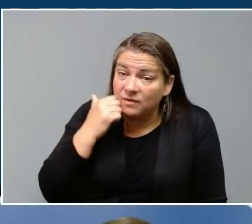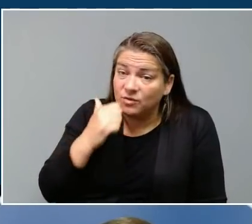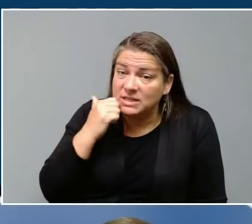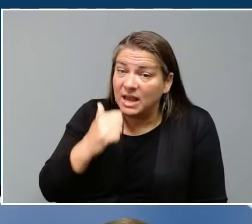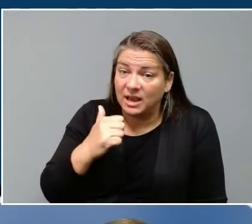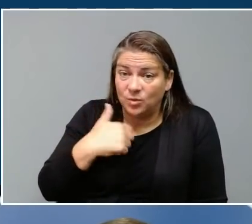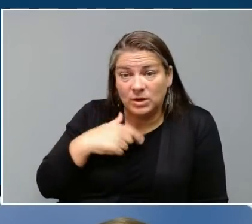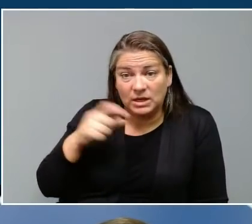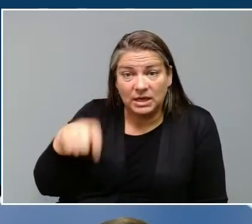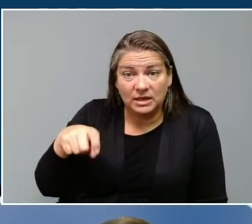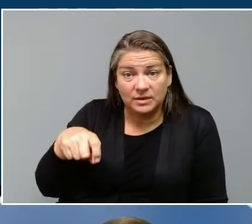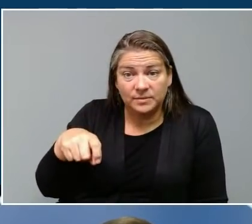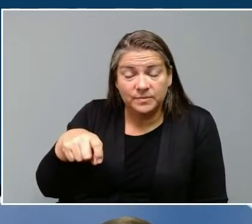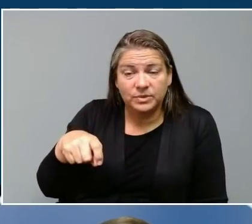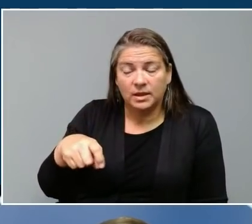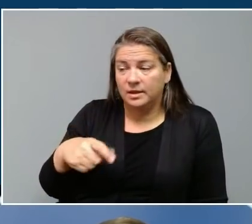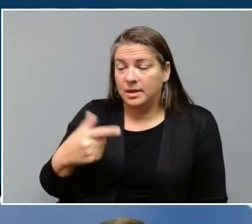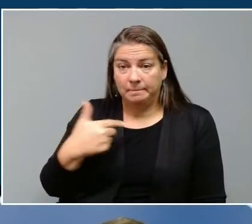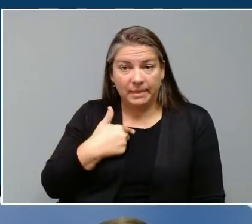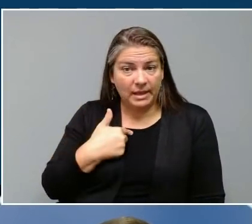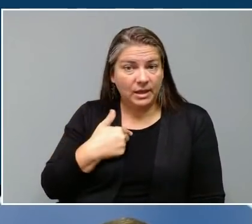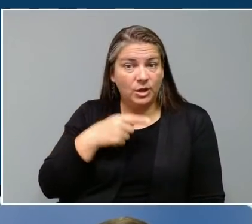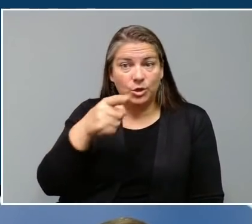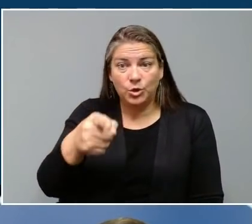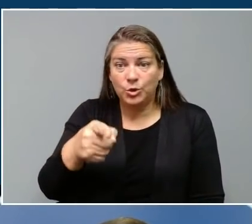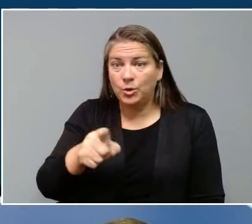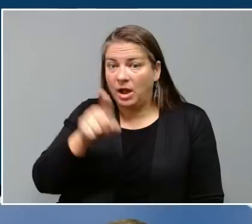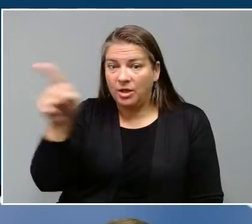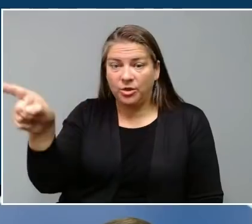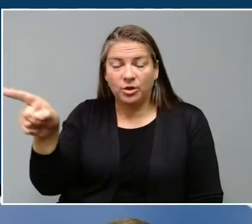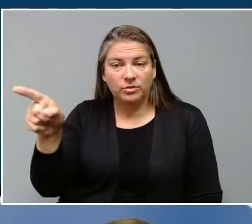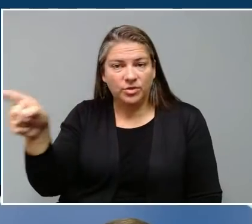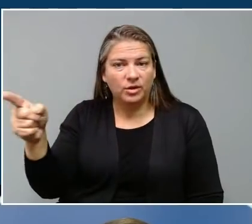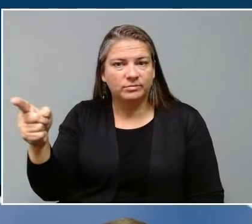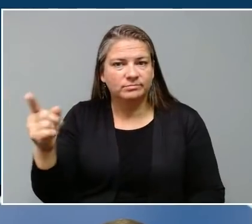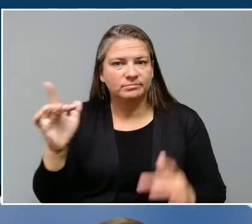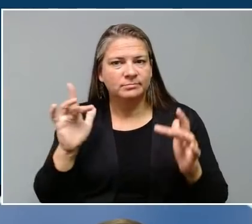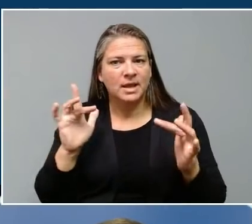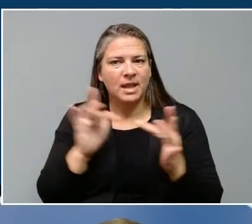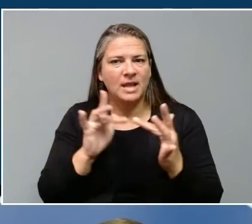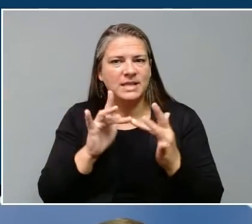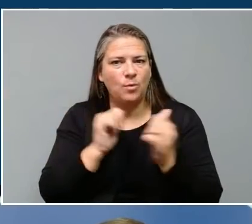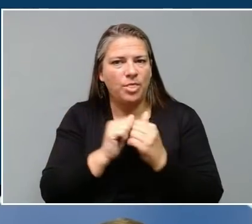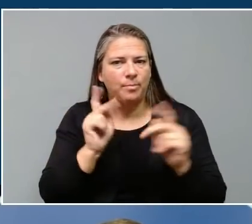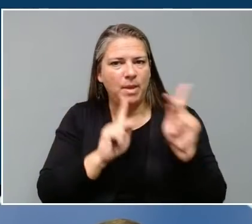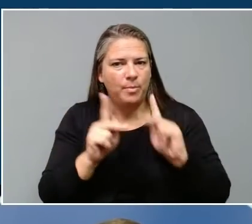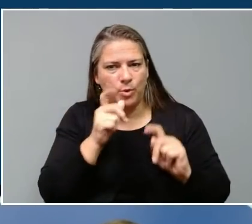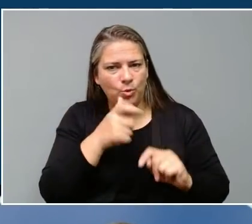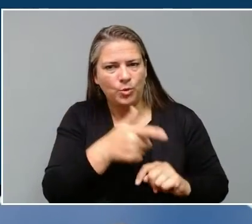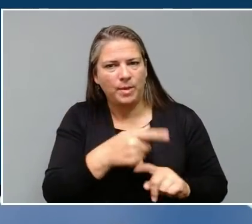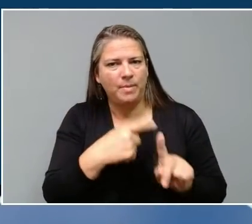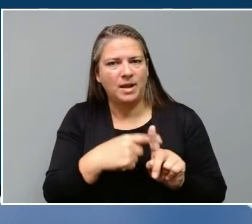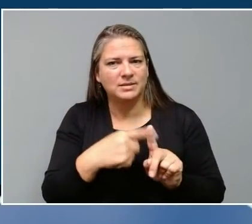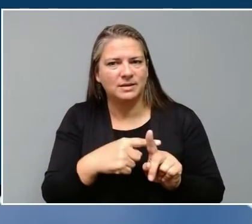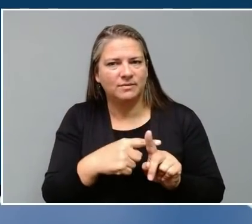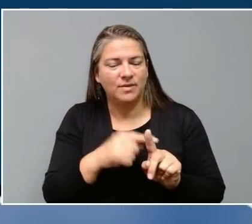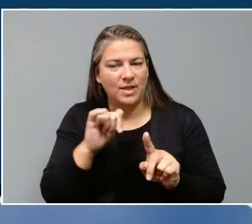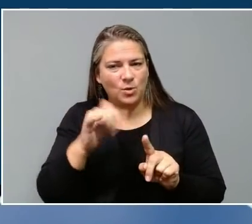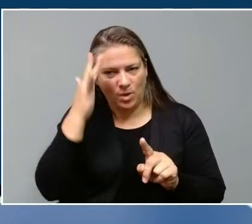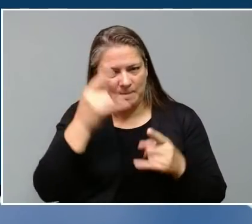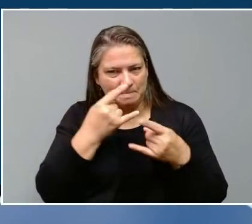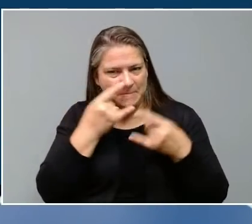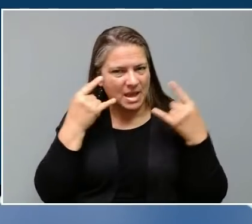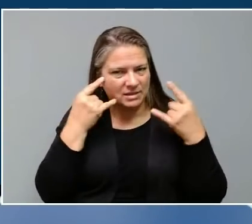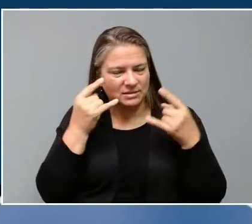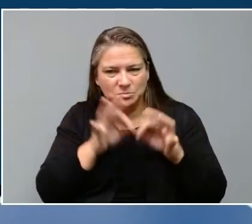somebody, you, other people out there are coming into contact with somebody who is positive. That's why the mask is so